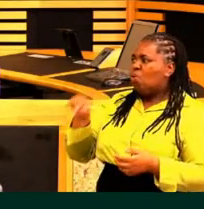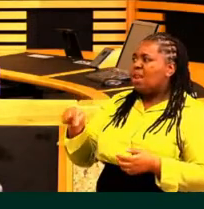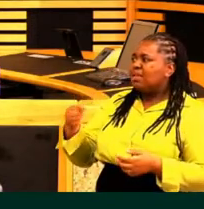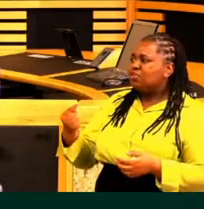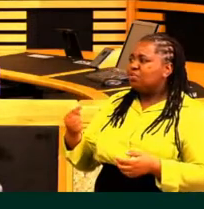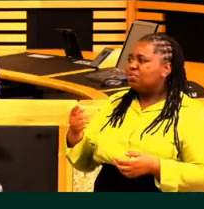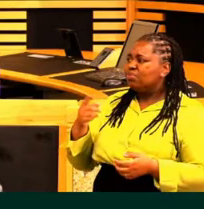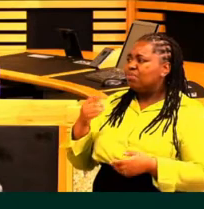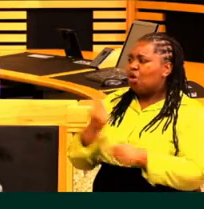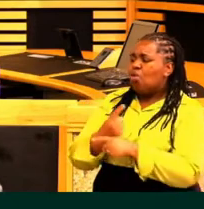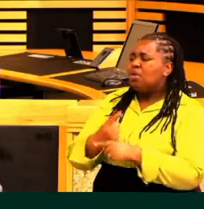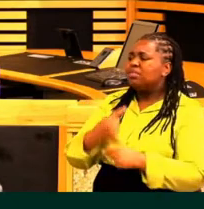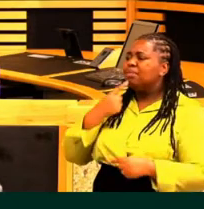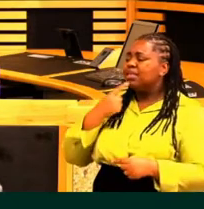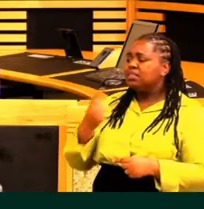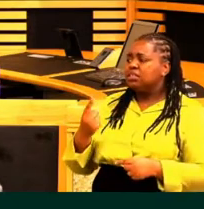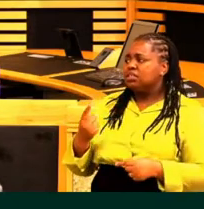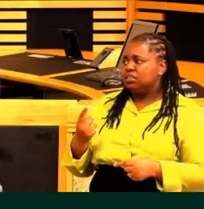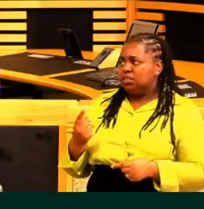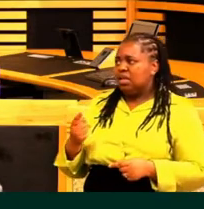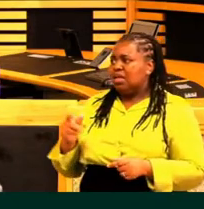attendance Department